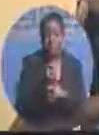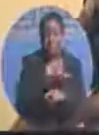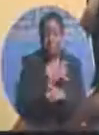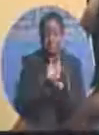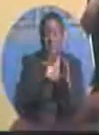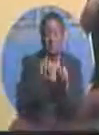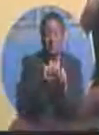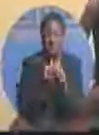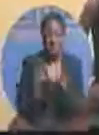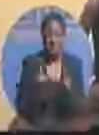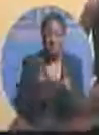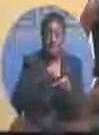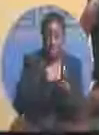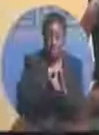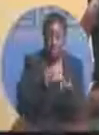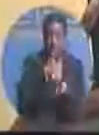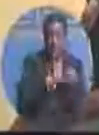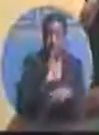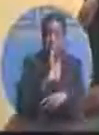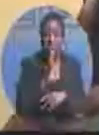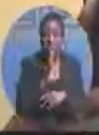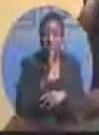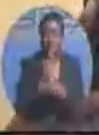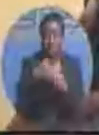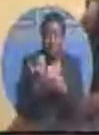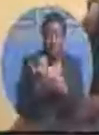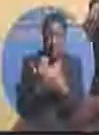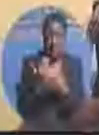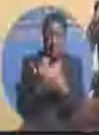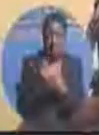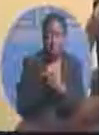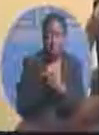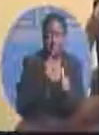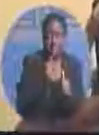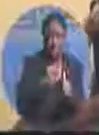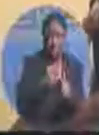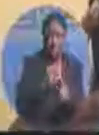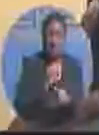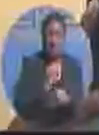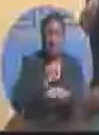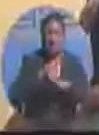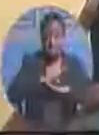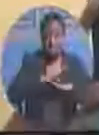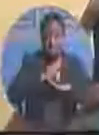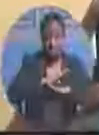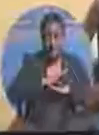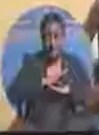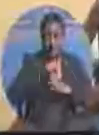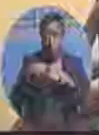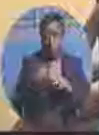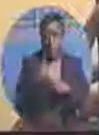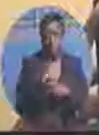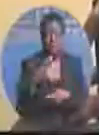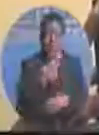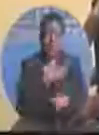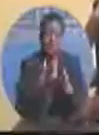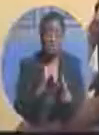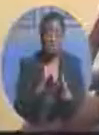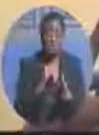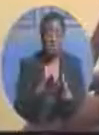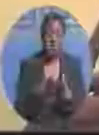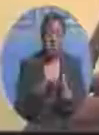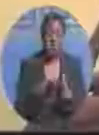any comment at all, or are they just opening the mouth now? Secondly, I am satisfied when the commissioner applied to me with the responsibility